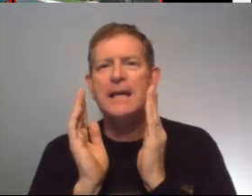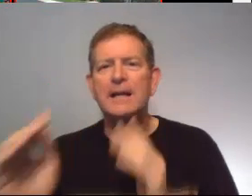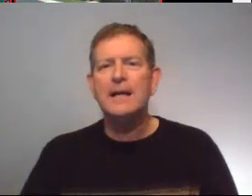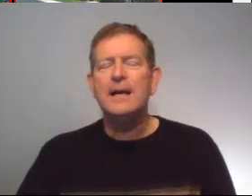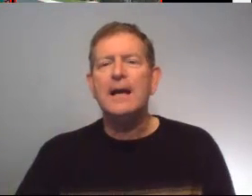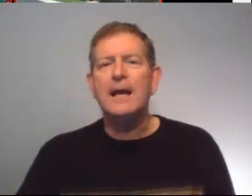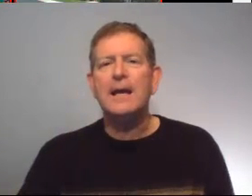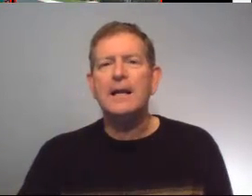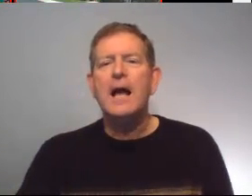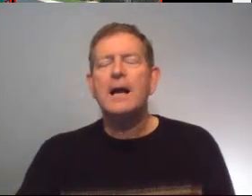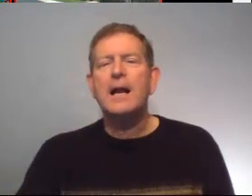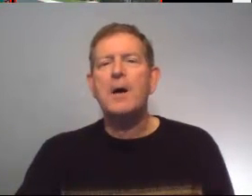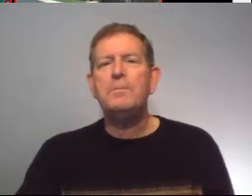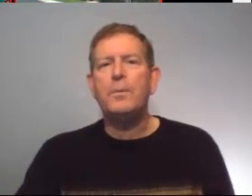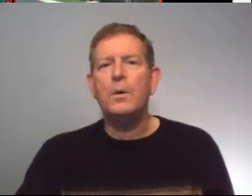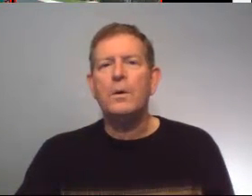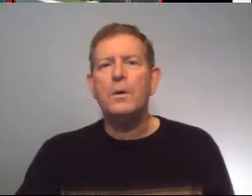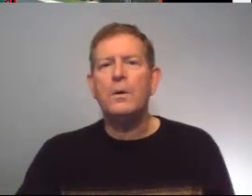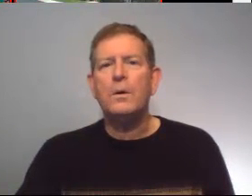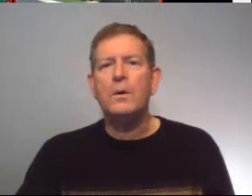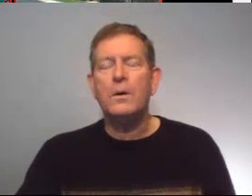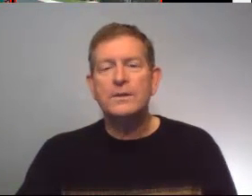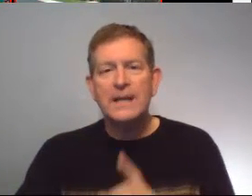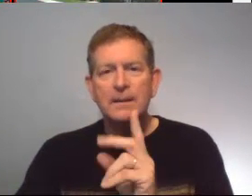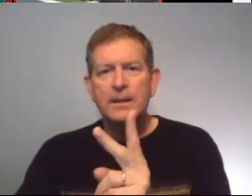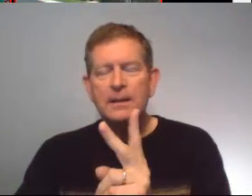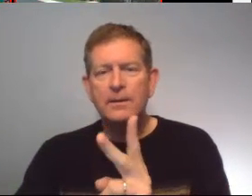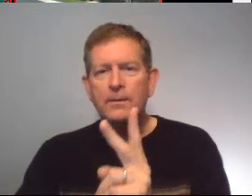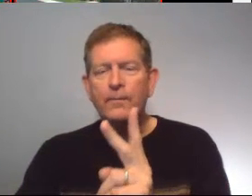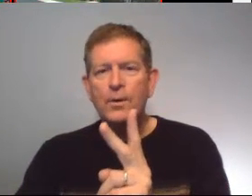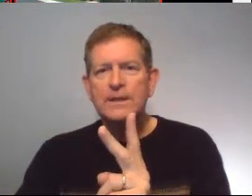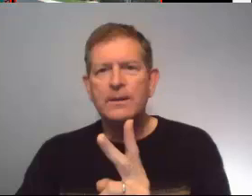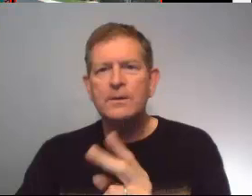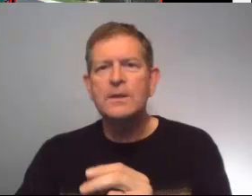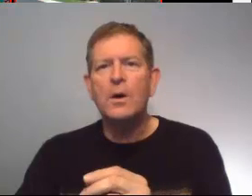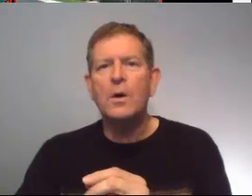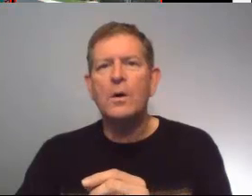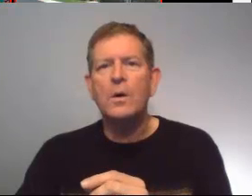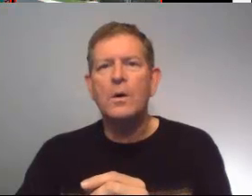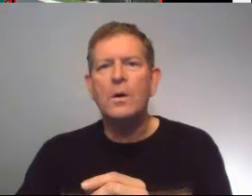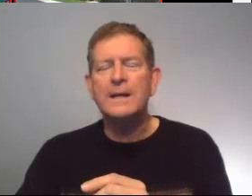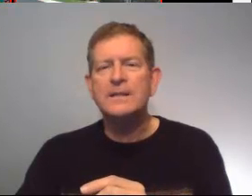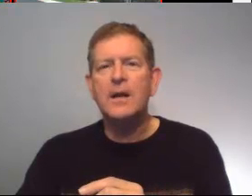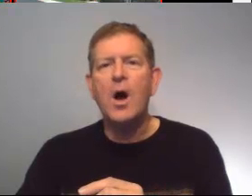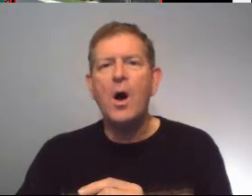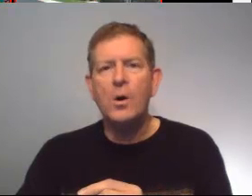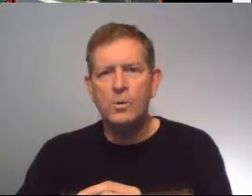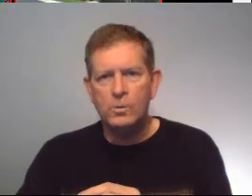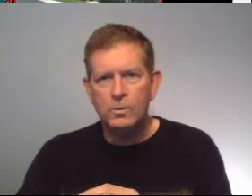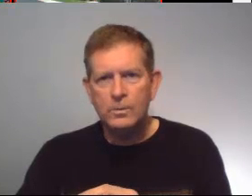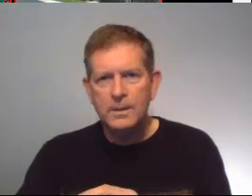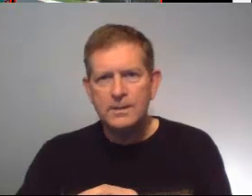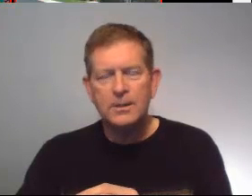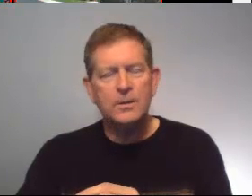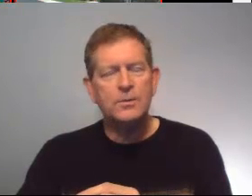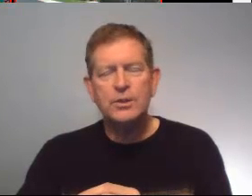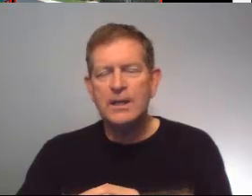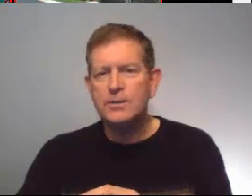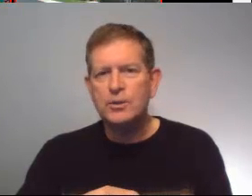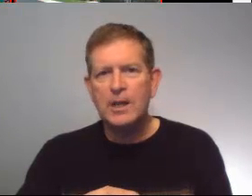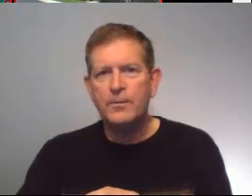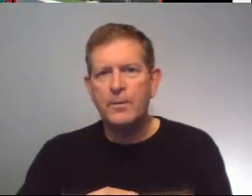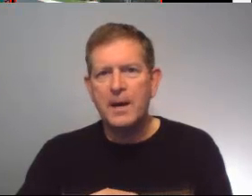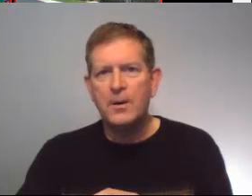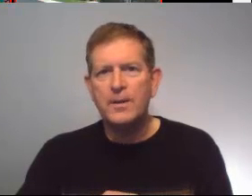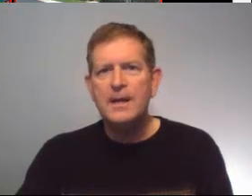Okay, el campo, o. Second thing to focus on there is the o. It's not o. Don't